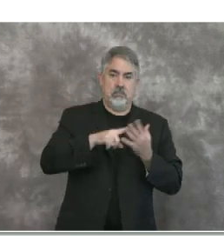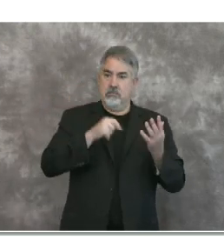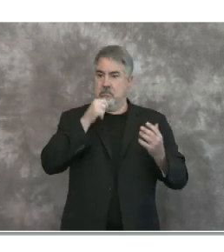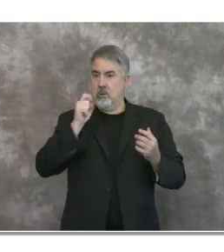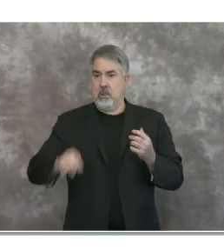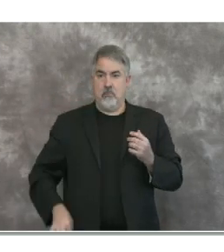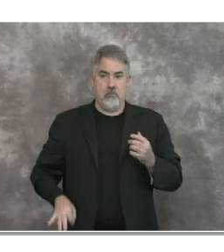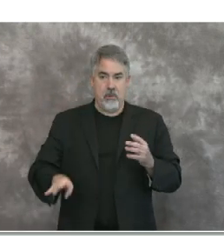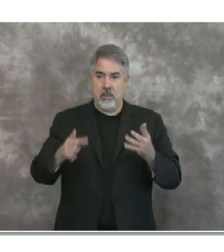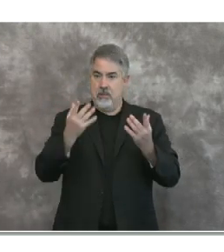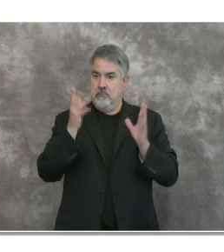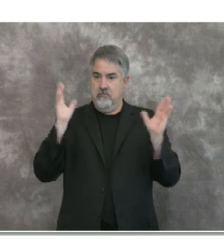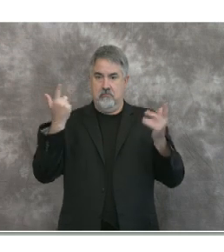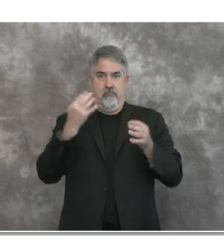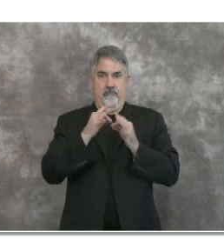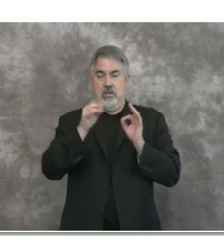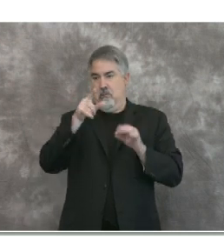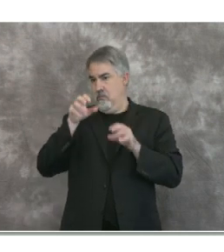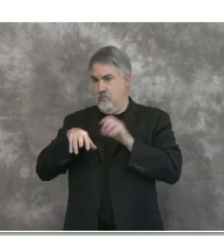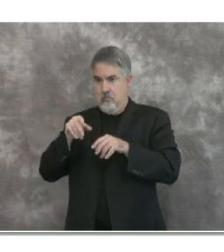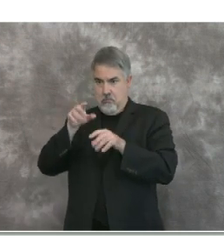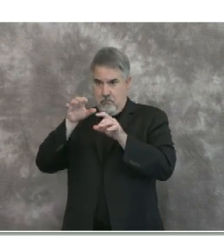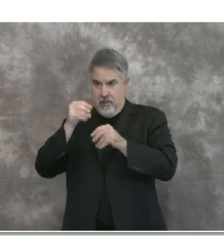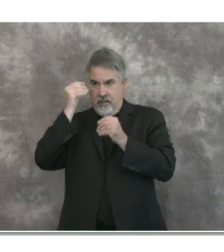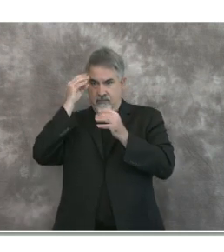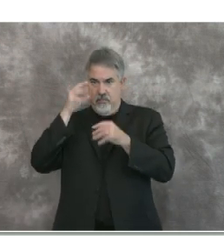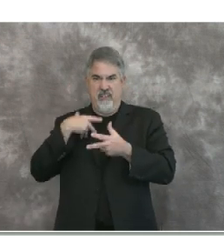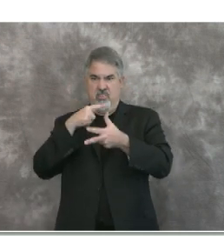process of signing up. You also can call the number there,